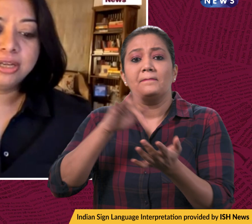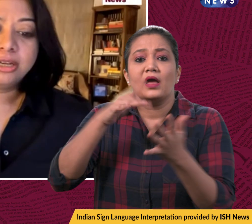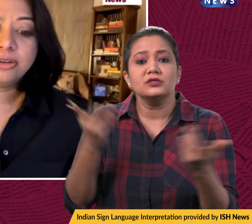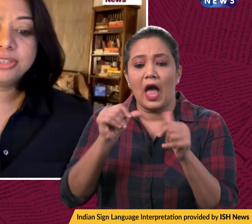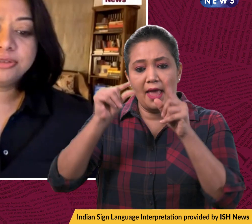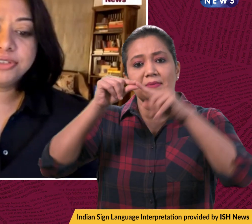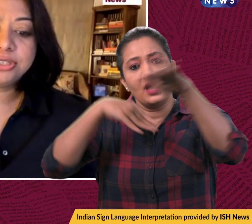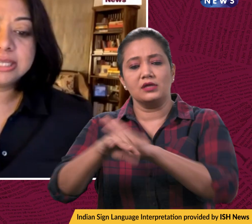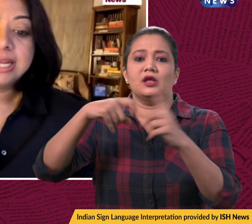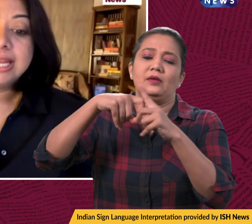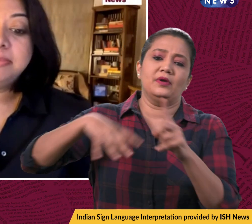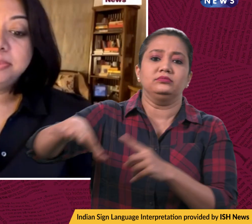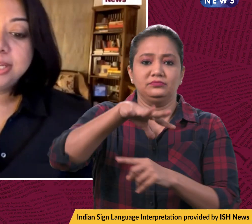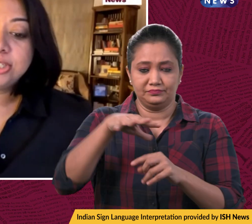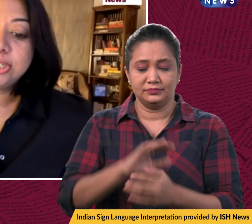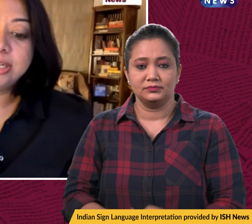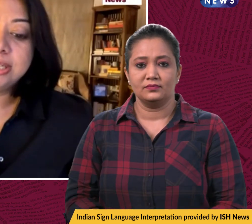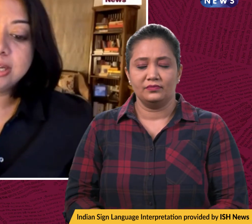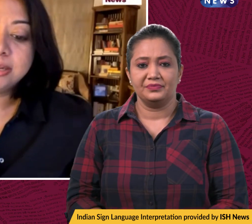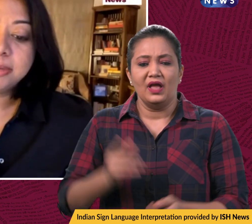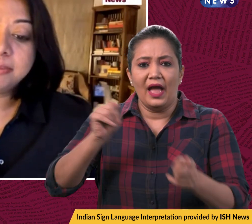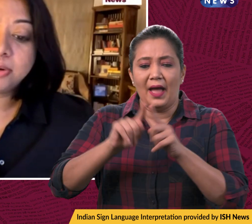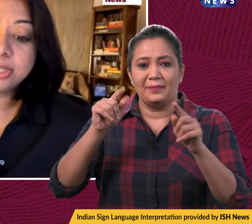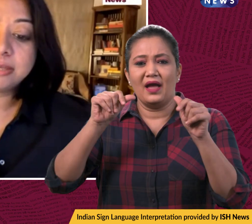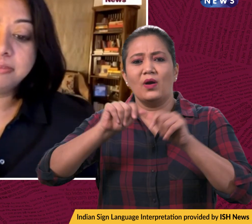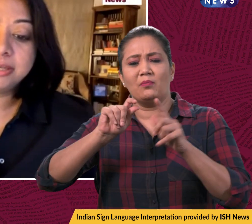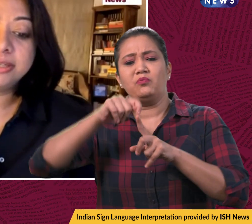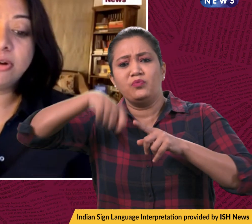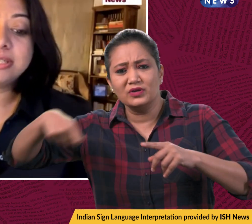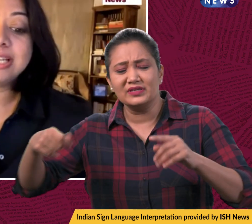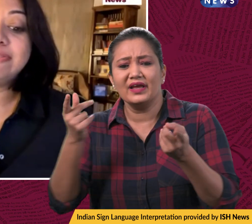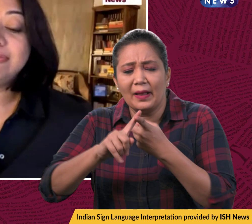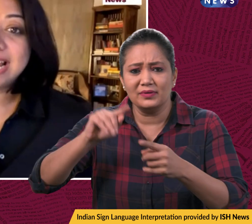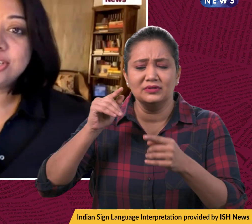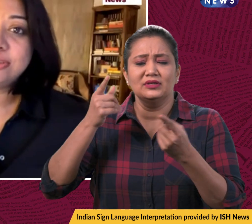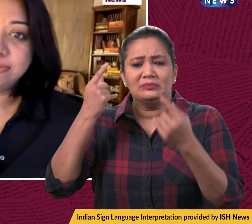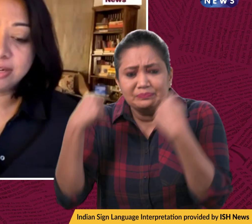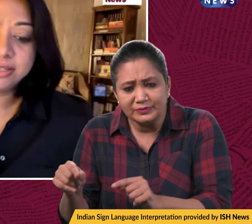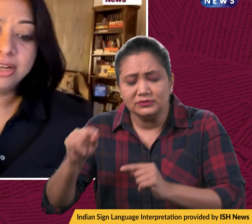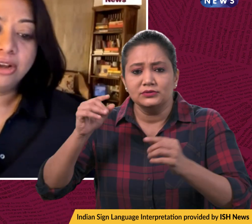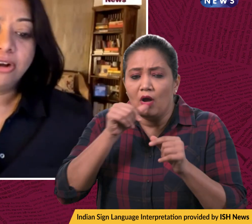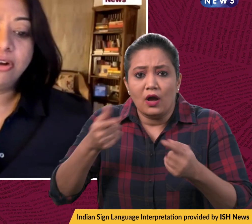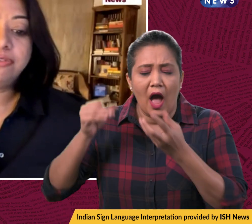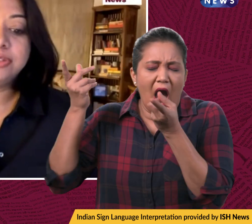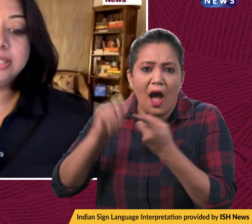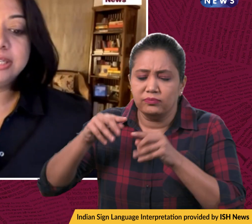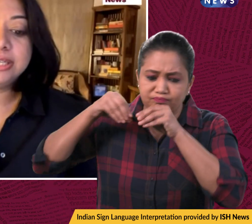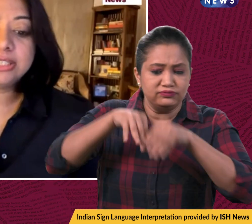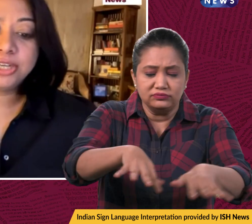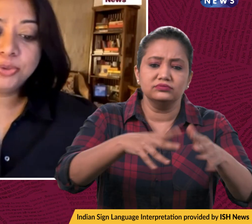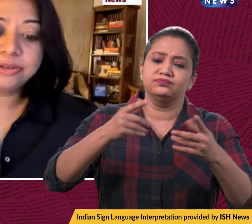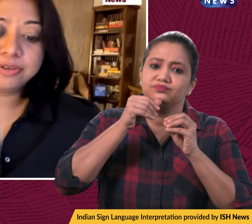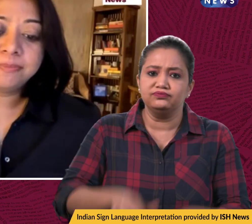Pradesh. According to officials, a breach in the Annamaya project bund caused a flash flood of